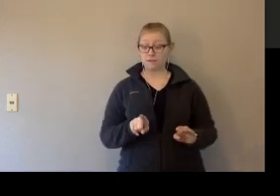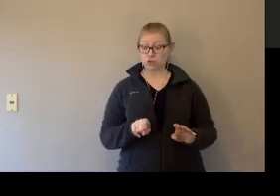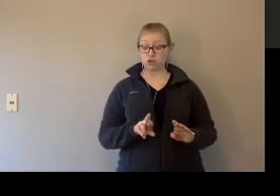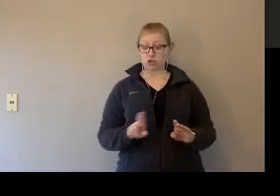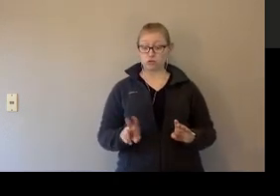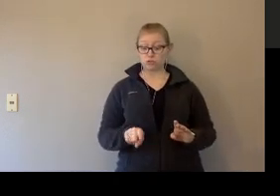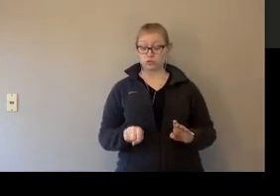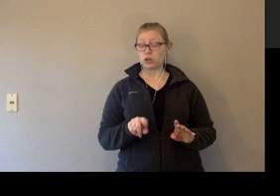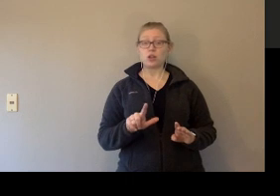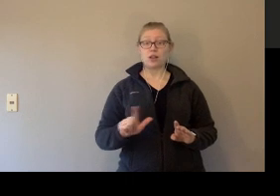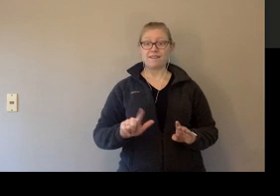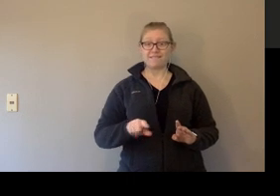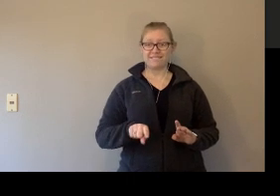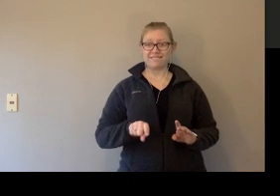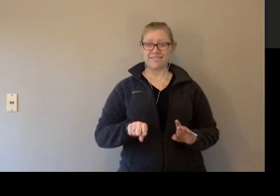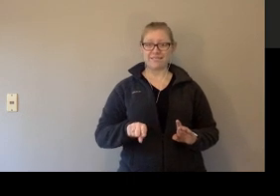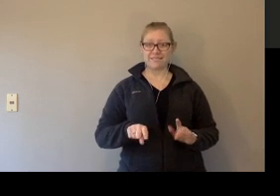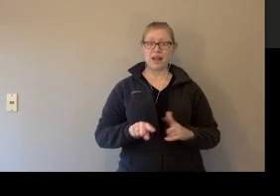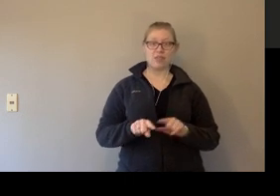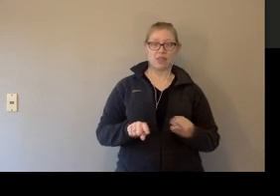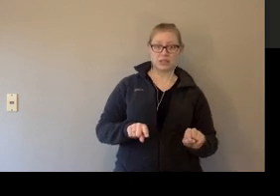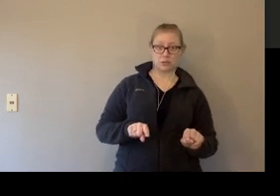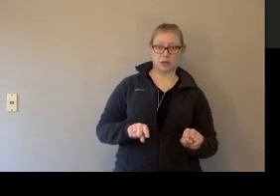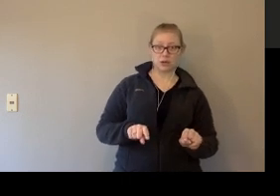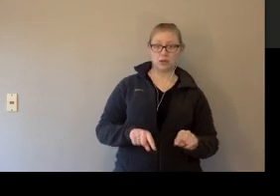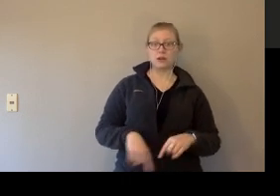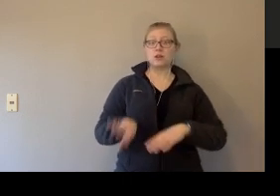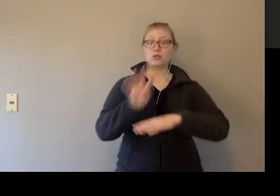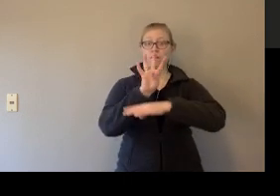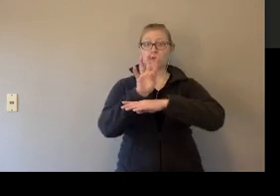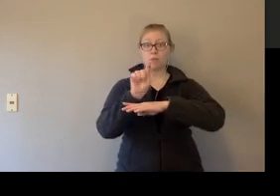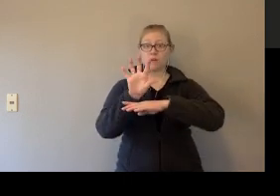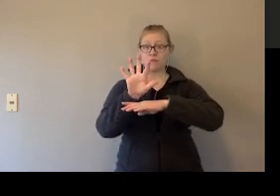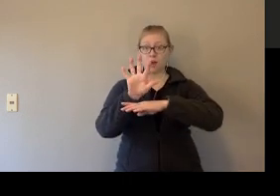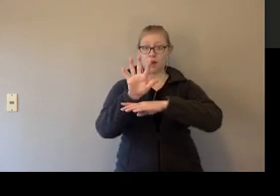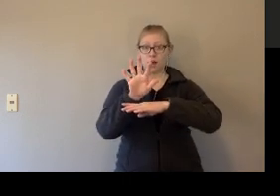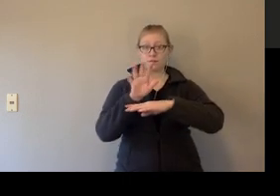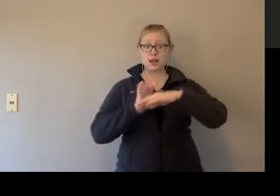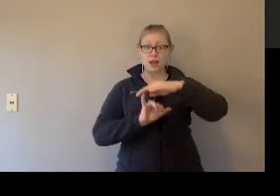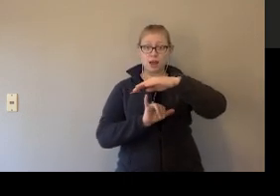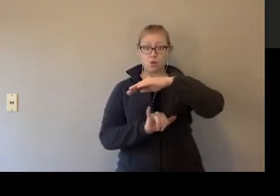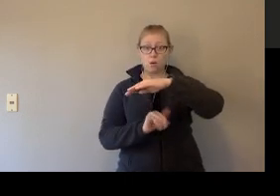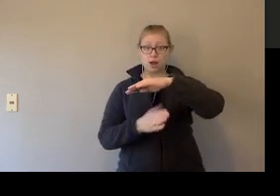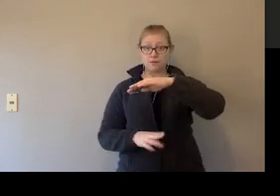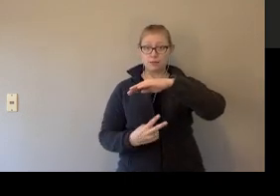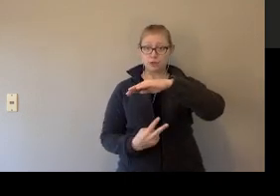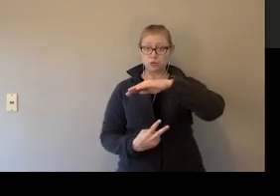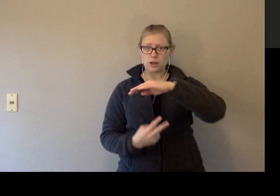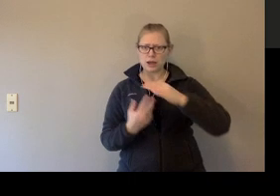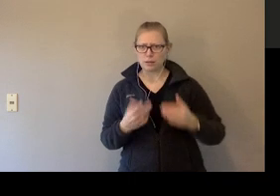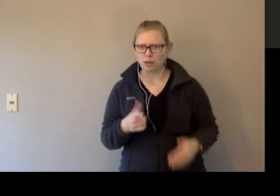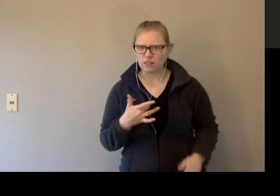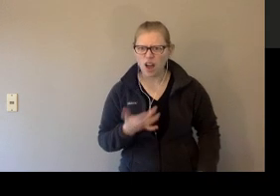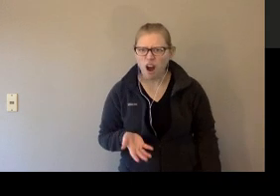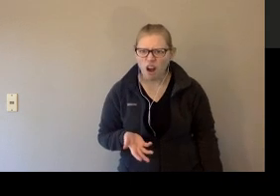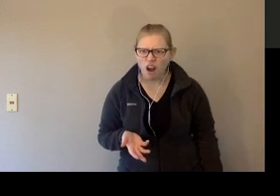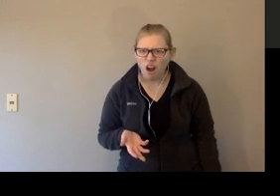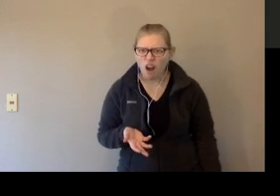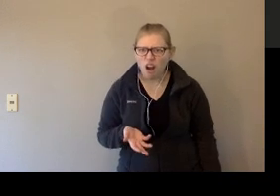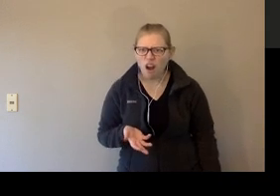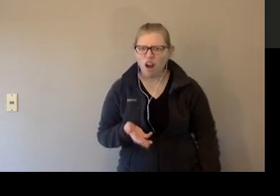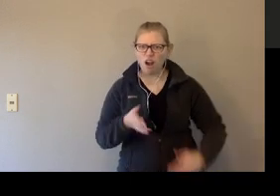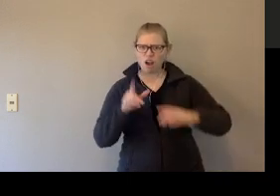y divided by 2. Now, it may bother you that there's that y divided by 2 on the bottom of that